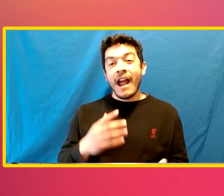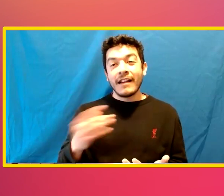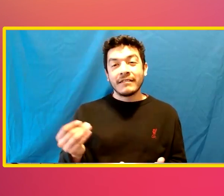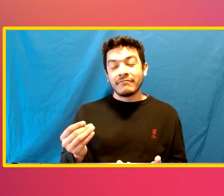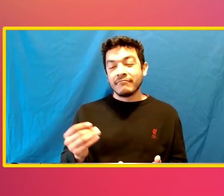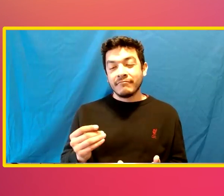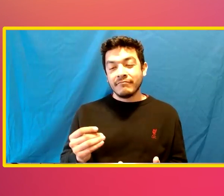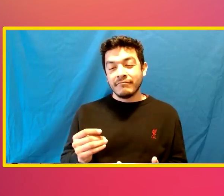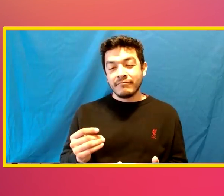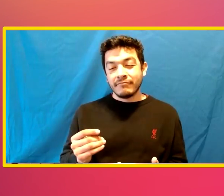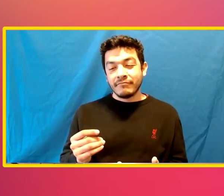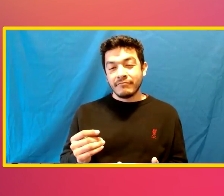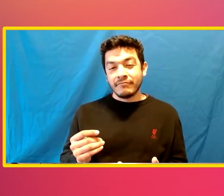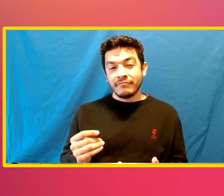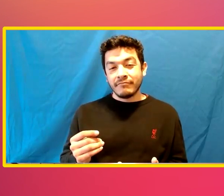And